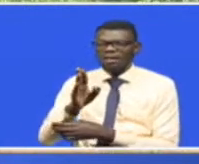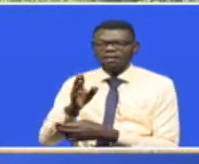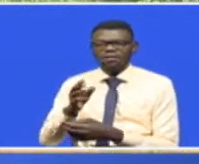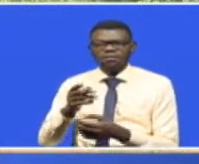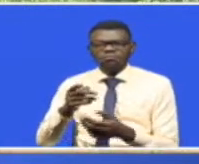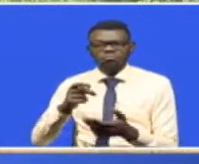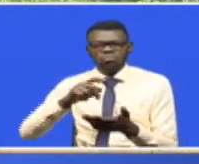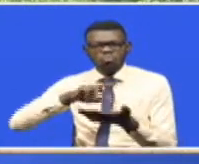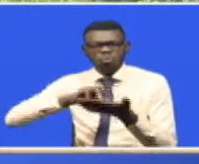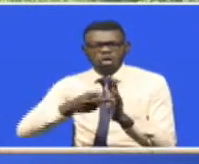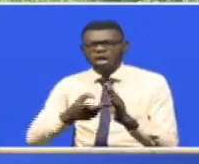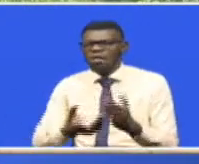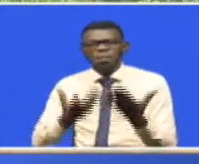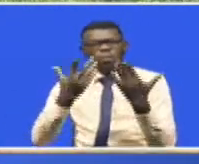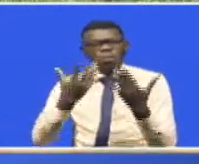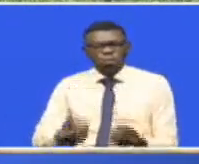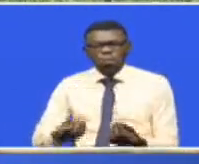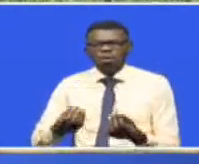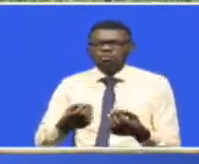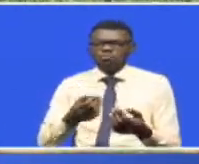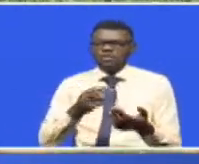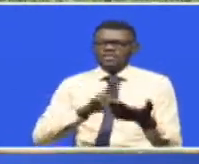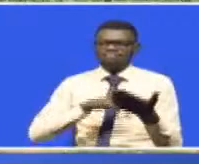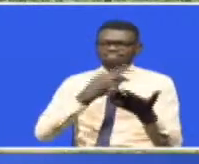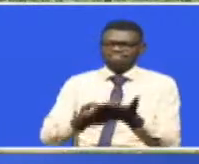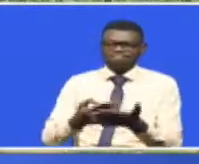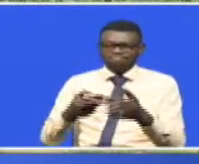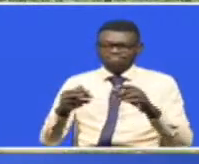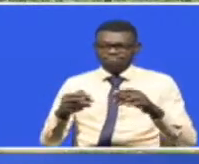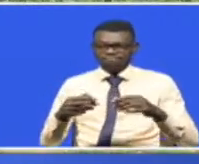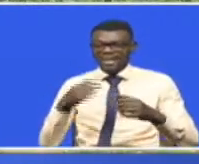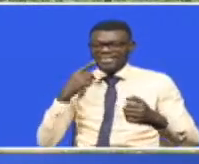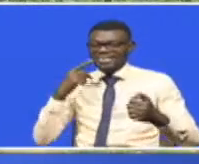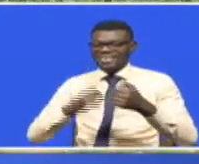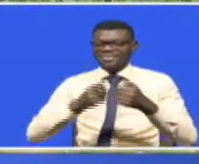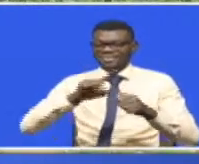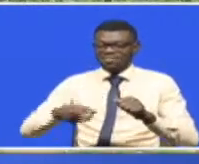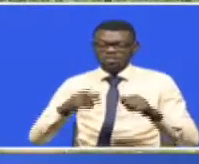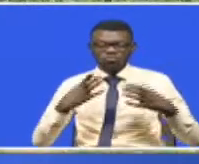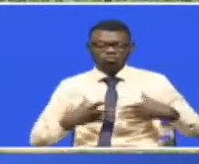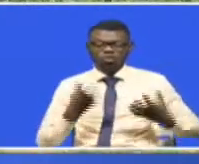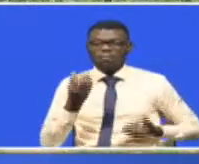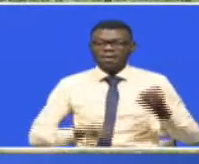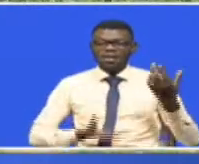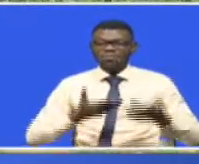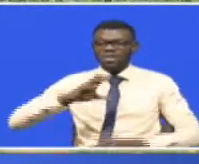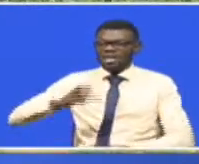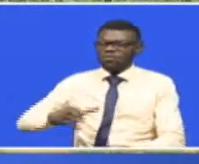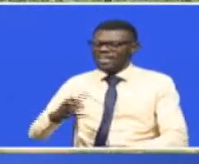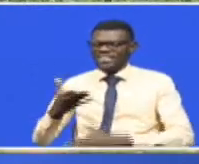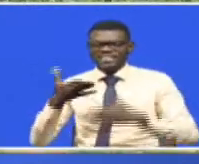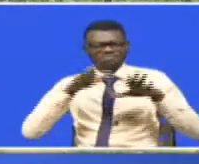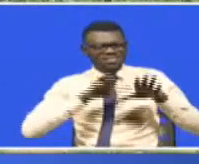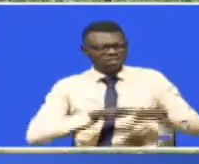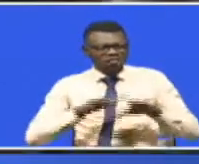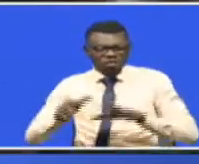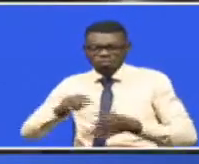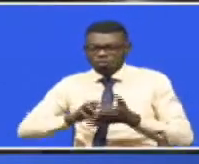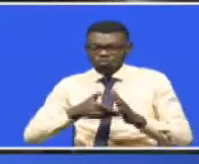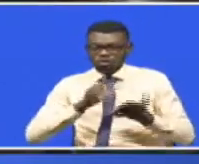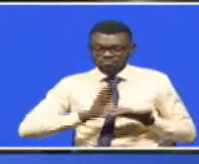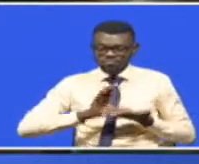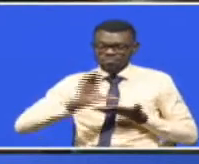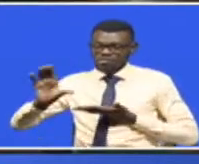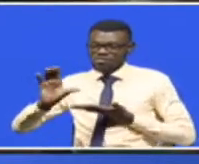government project failed, and as a result disadvantaging approximately 600,000 residents of Baringo County. The project was funded from a